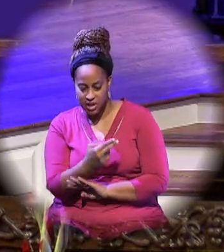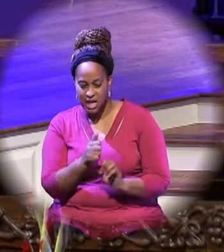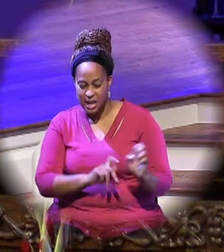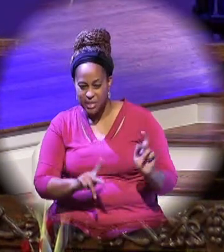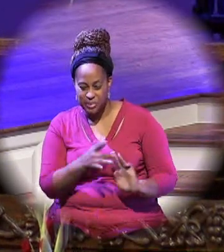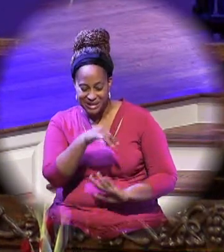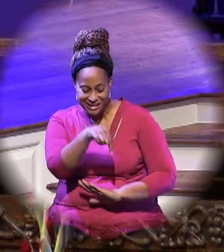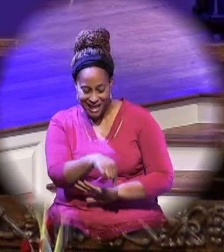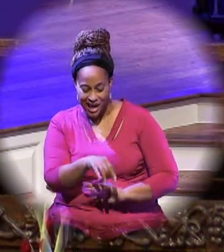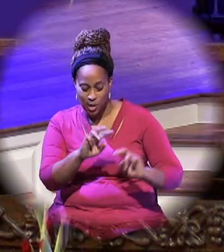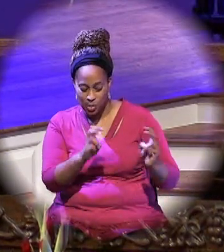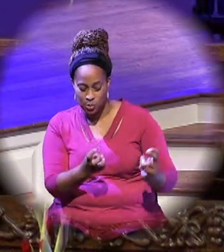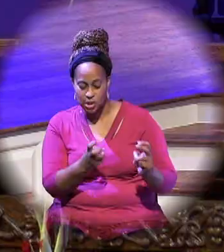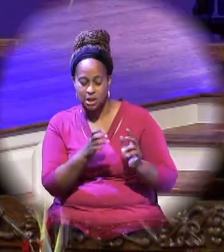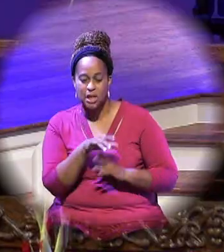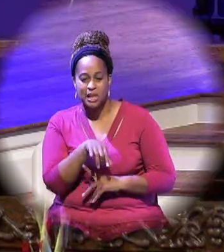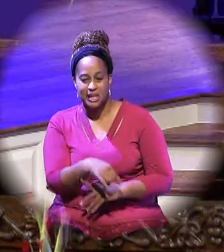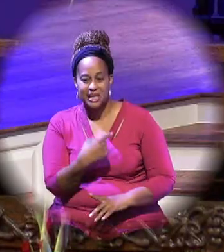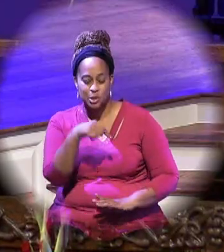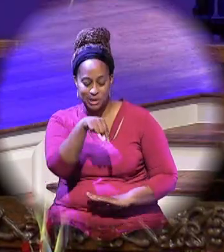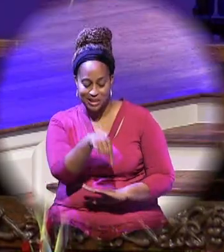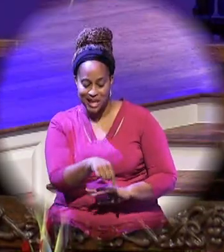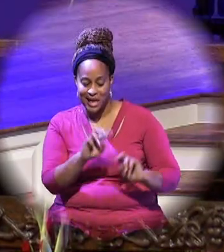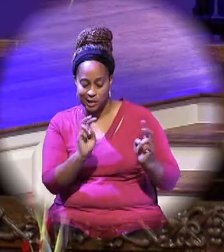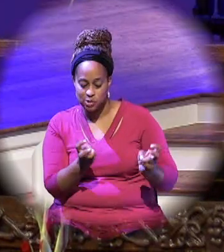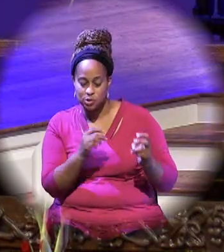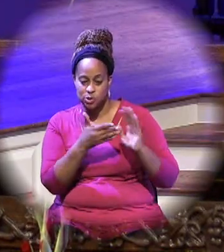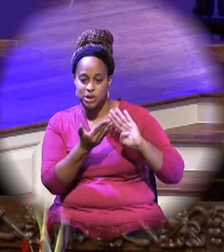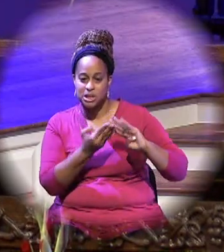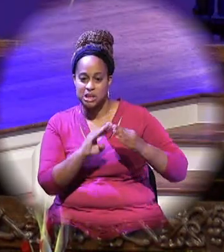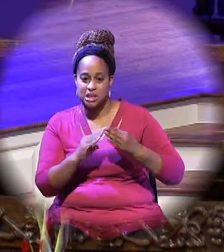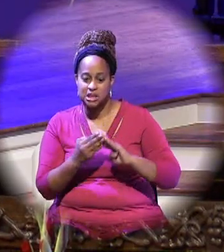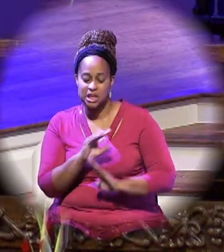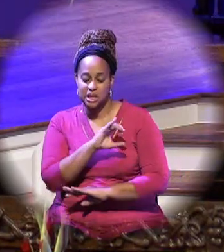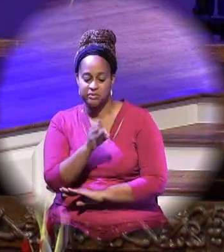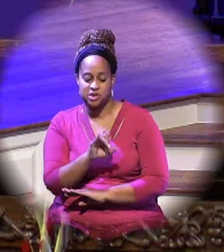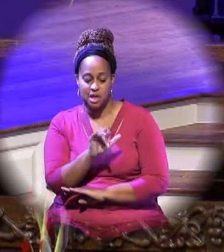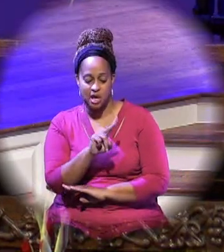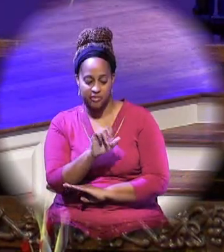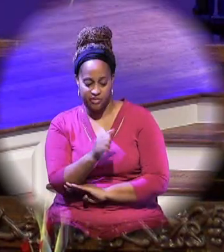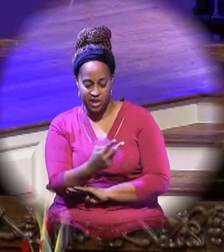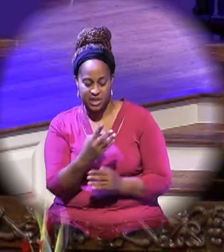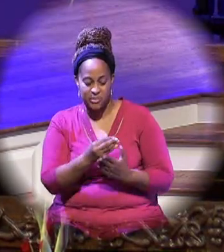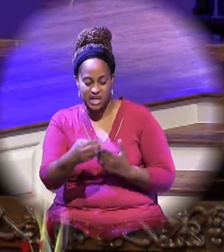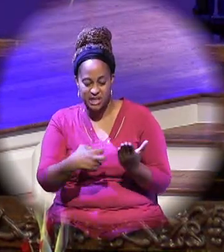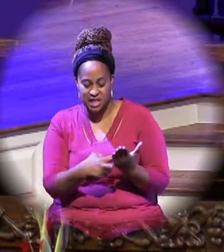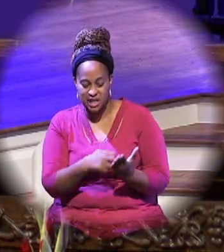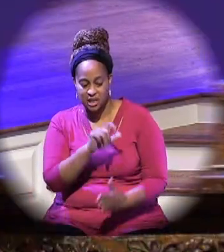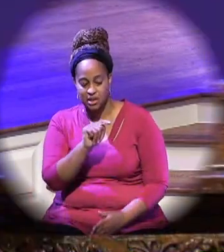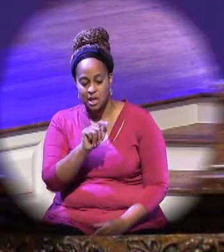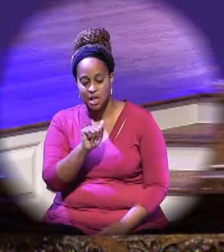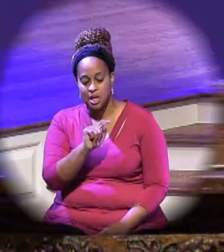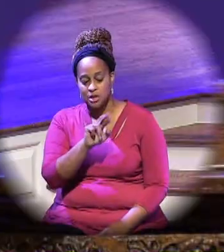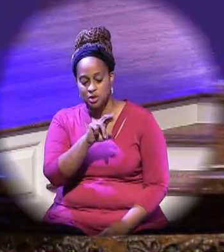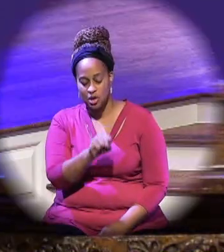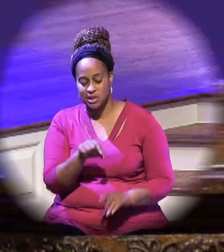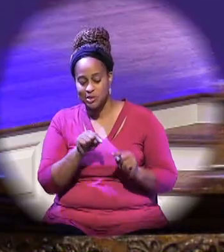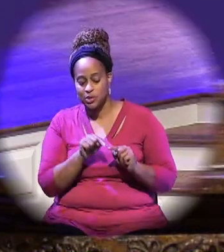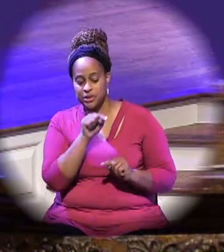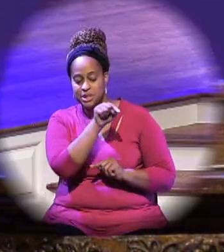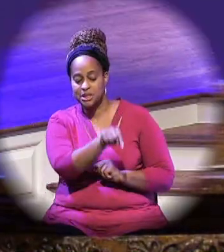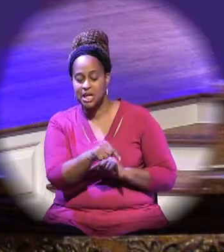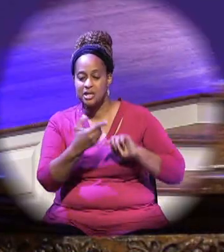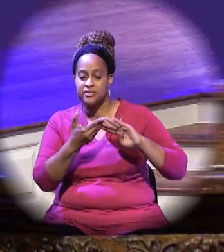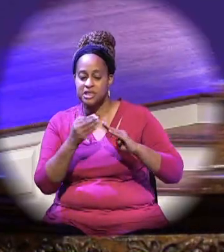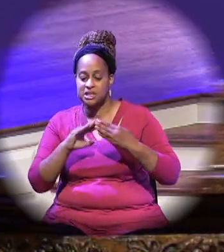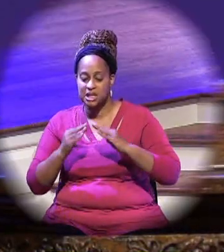word down over and over again. He goes down to the city of Joppa. He buys a ticket to Tarshish, which is on the other side of the